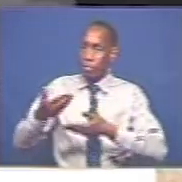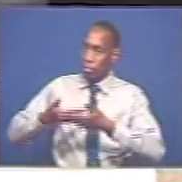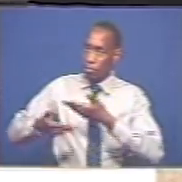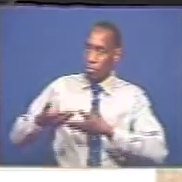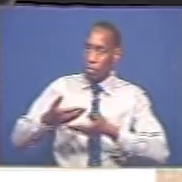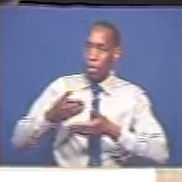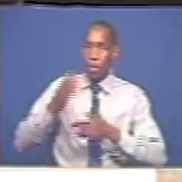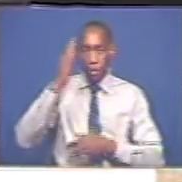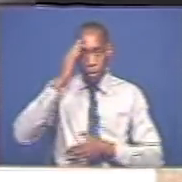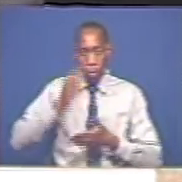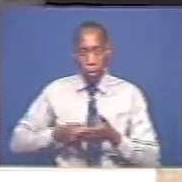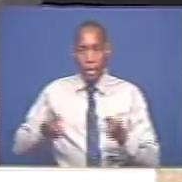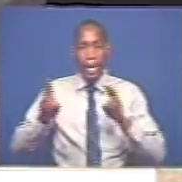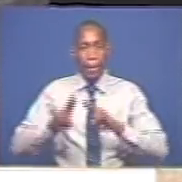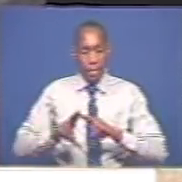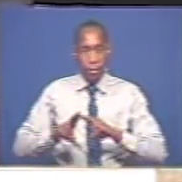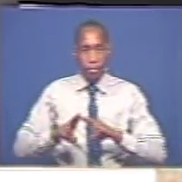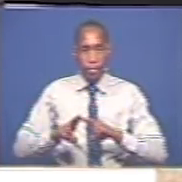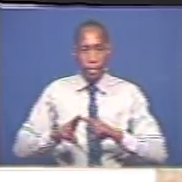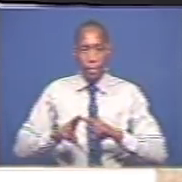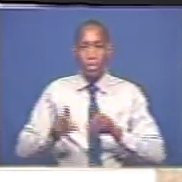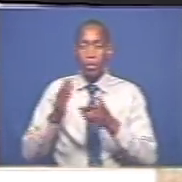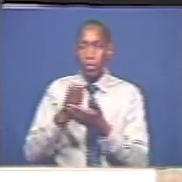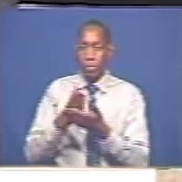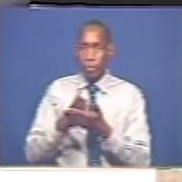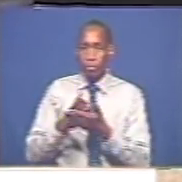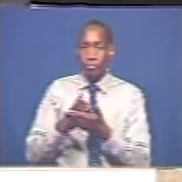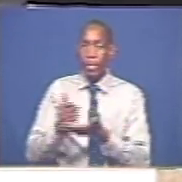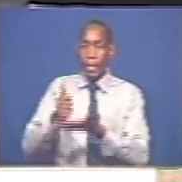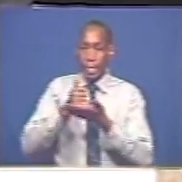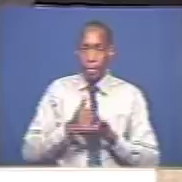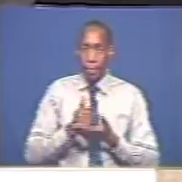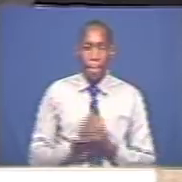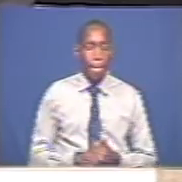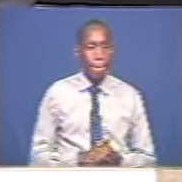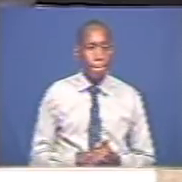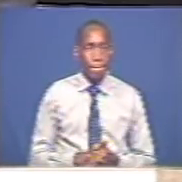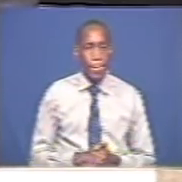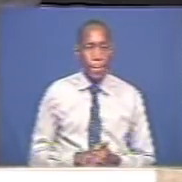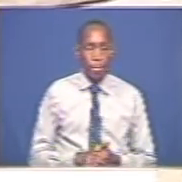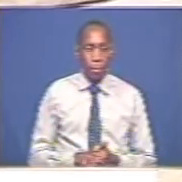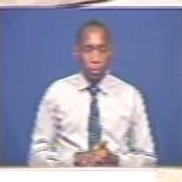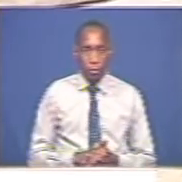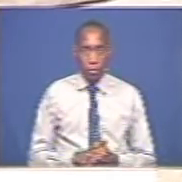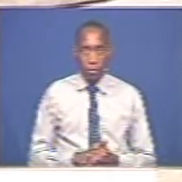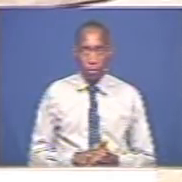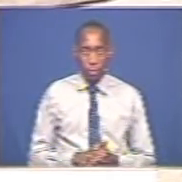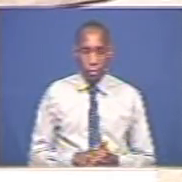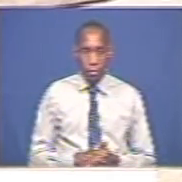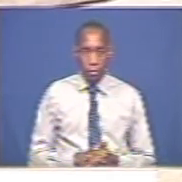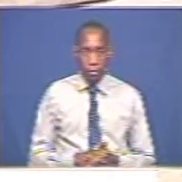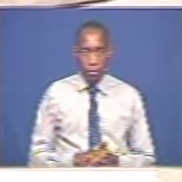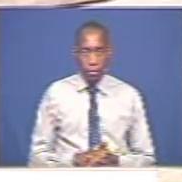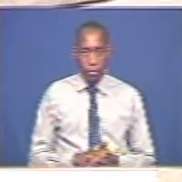happening to us. And that in itself is therapeutic. Yeah. Mm. Joseph. Yes. Having, you know,